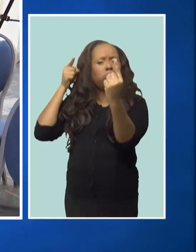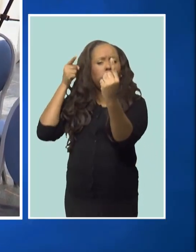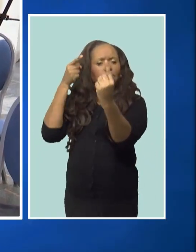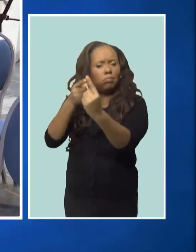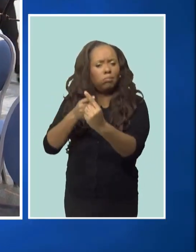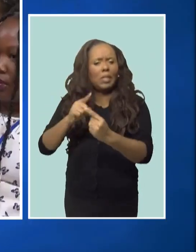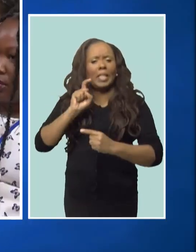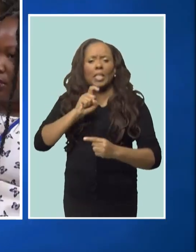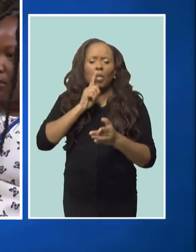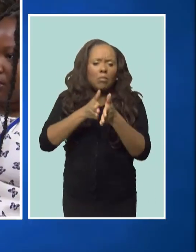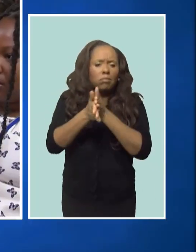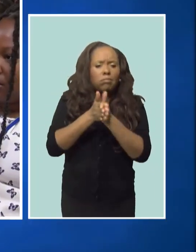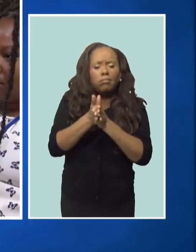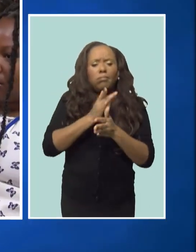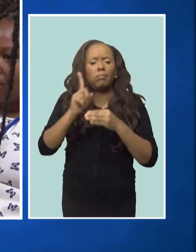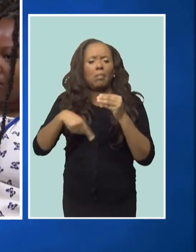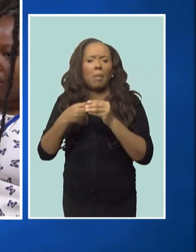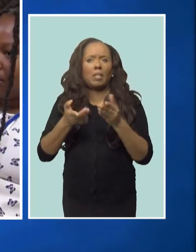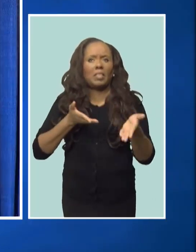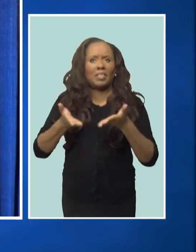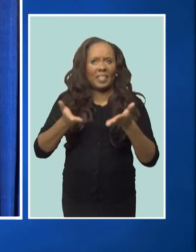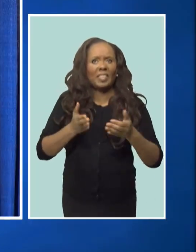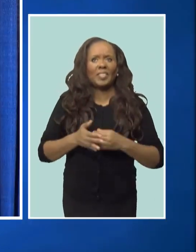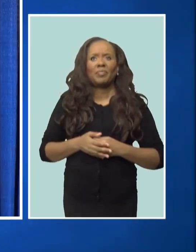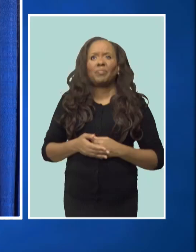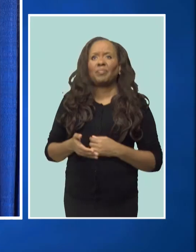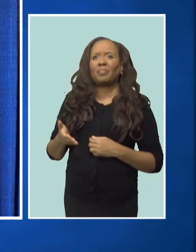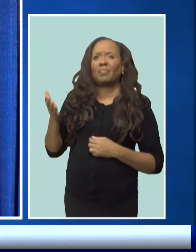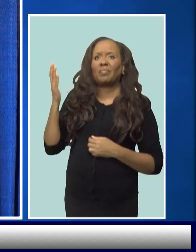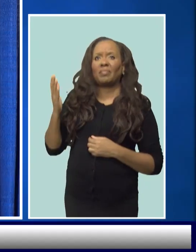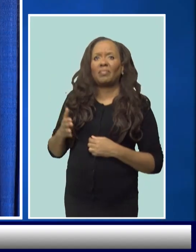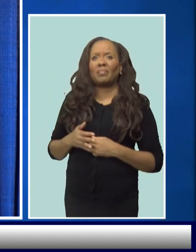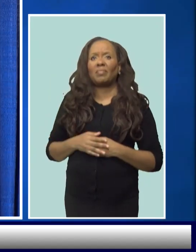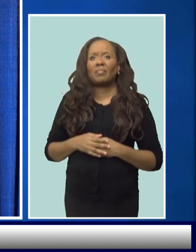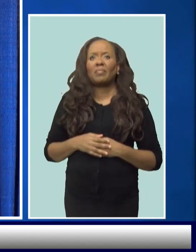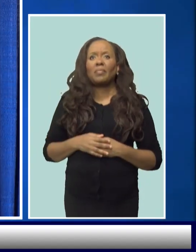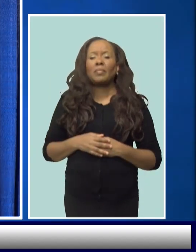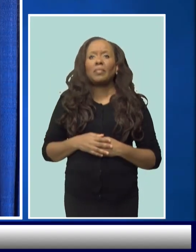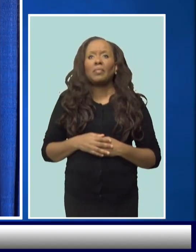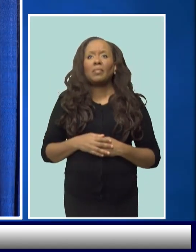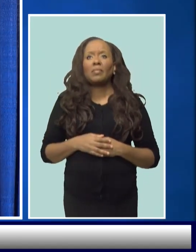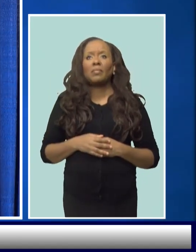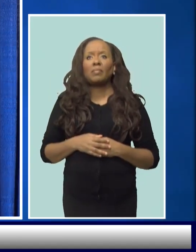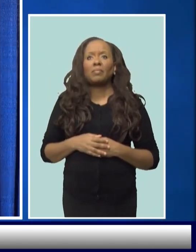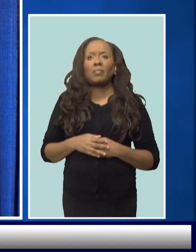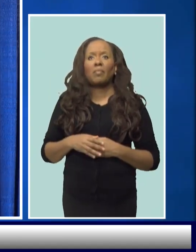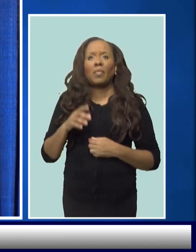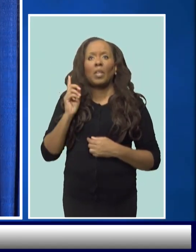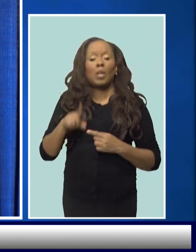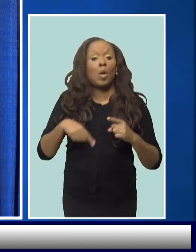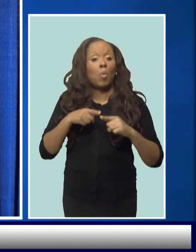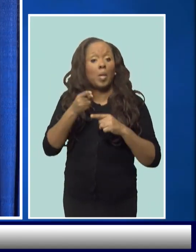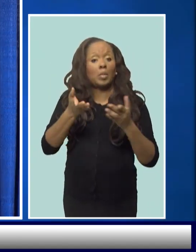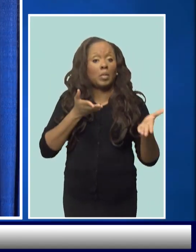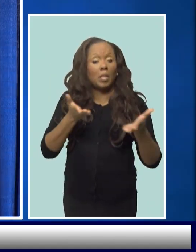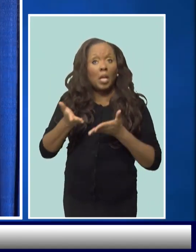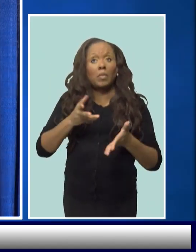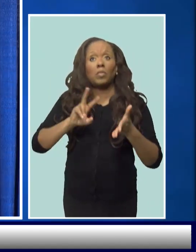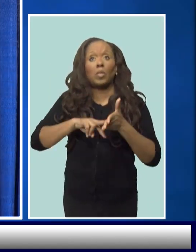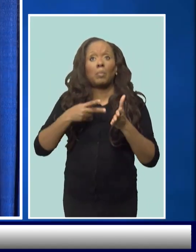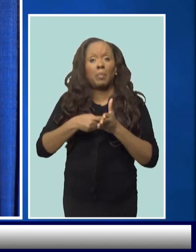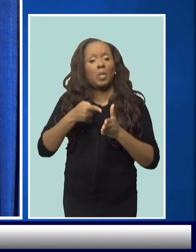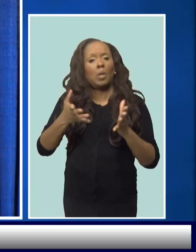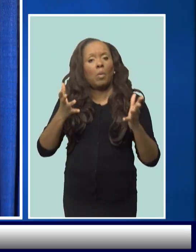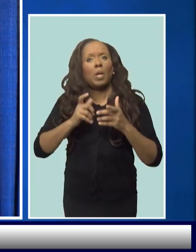about service. In choosing to serve, you choose to matter. You choose to be part of the solution. You choose to